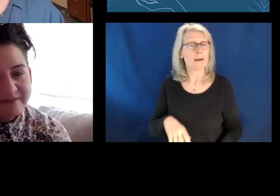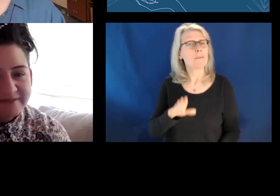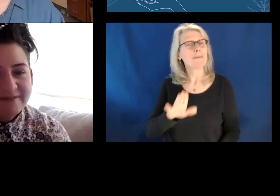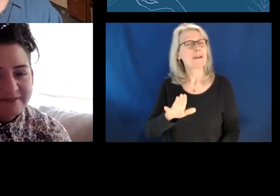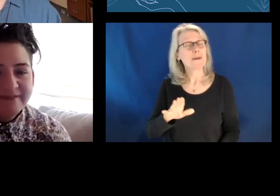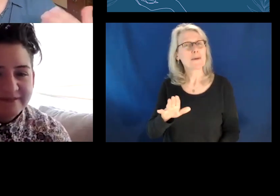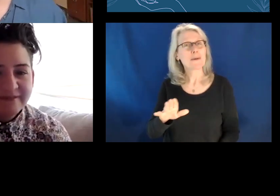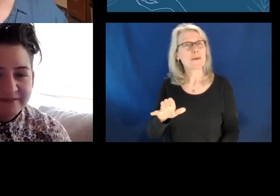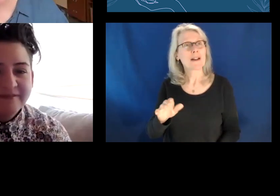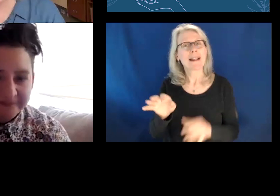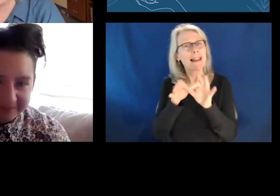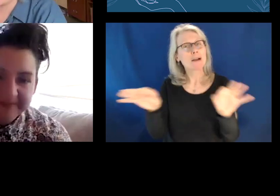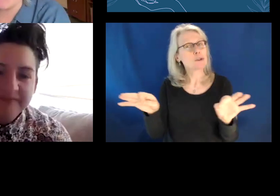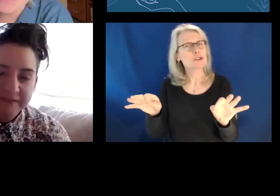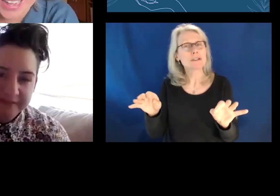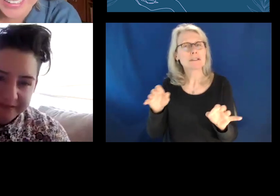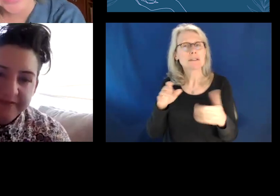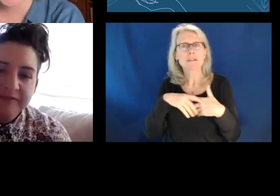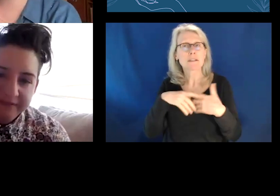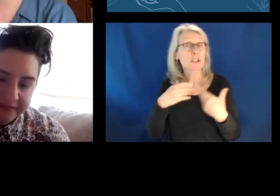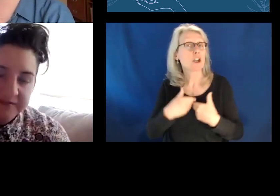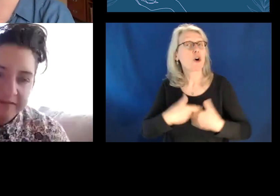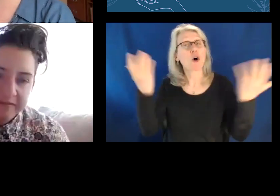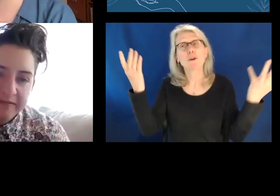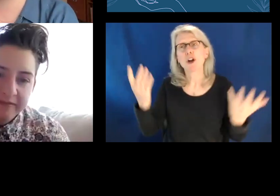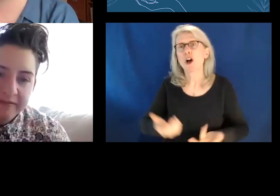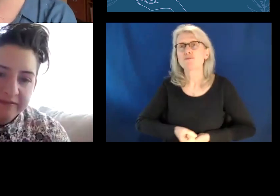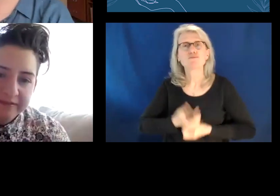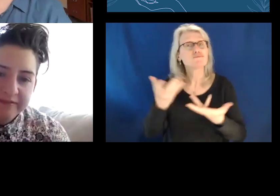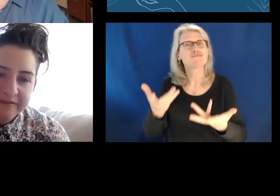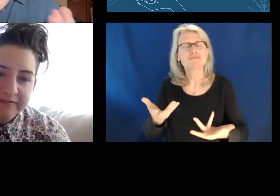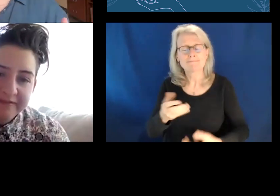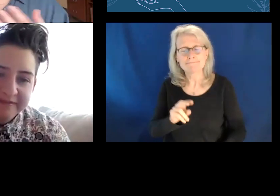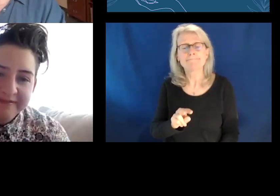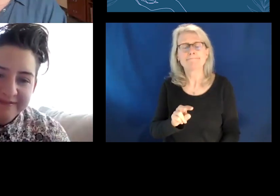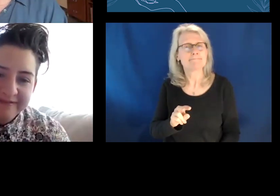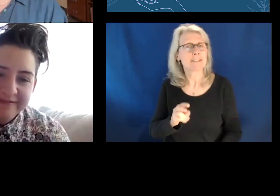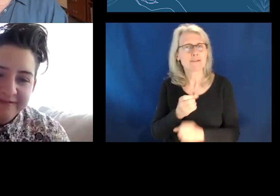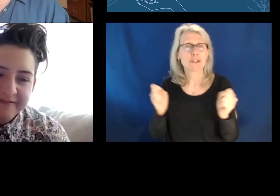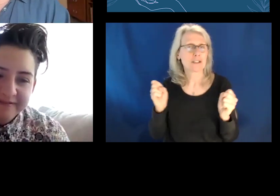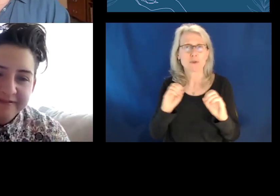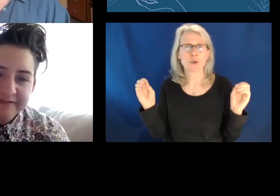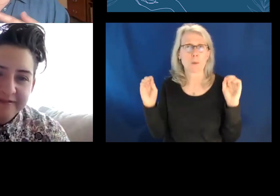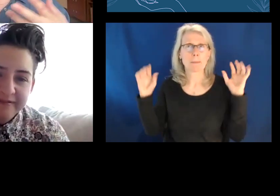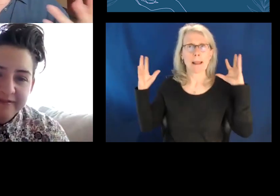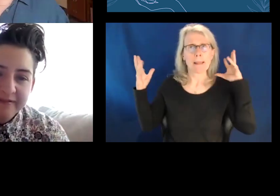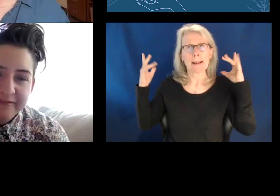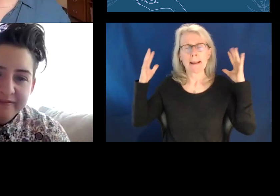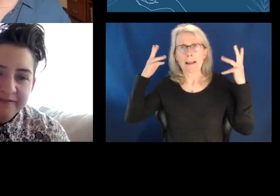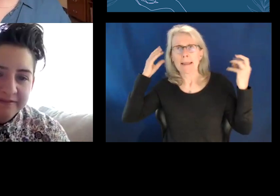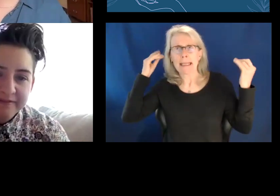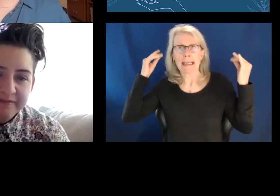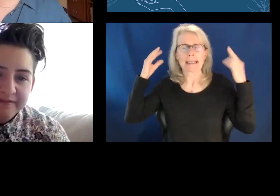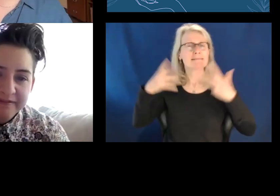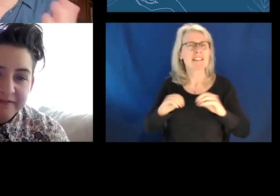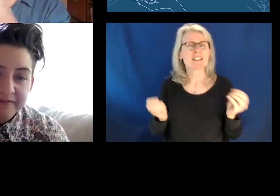way that of course feels very free and liberated, and mostly not weighed down. And then we use that